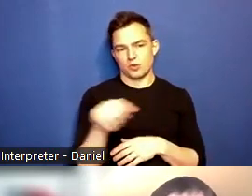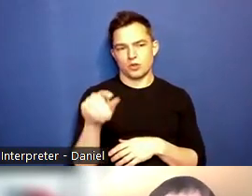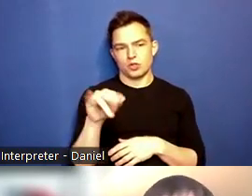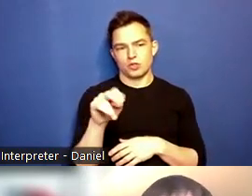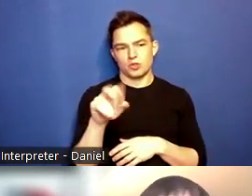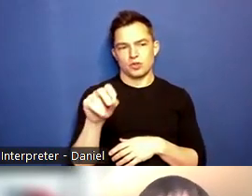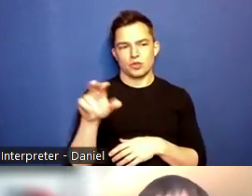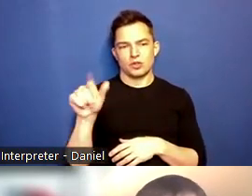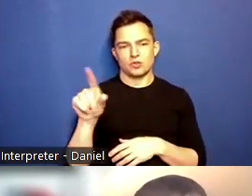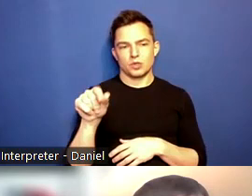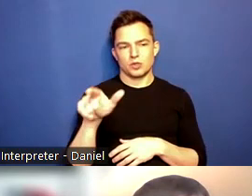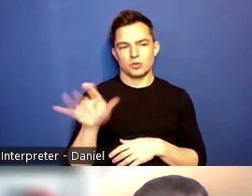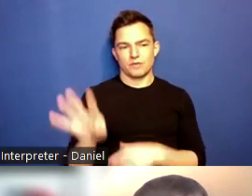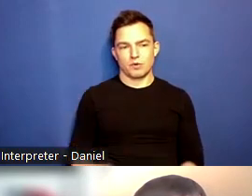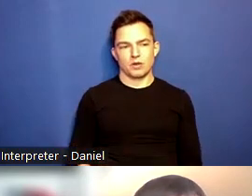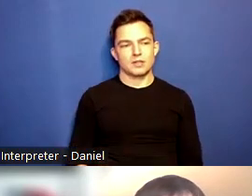June 30th of 2024.